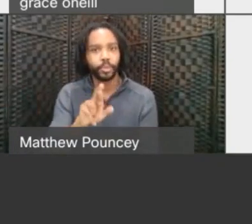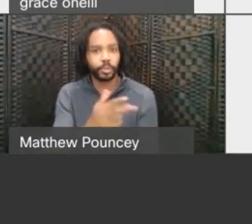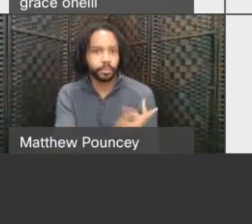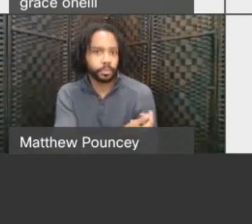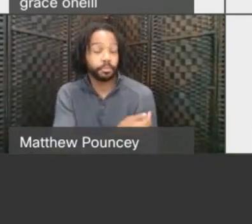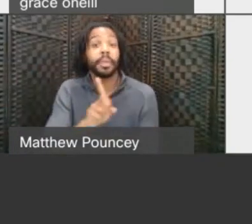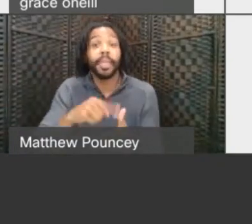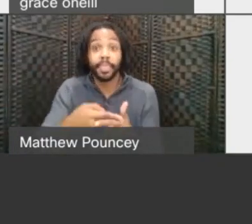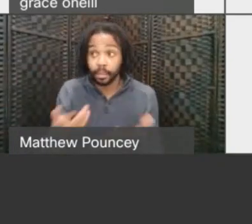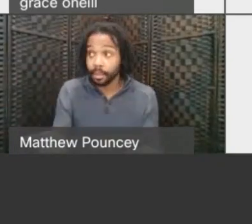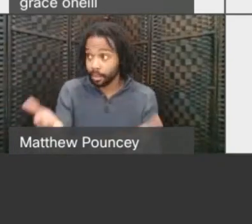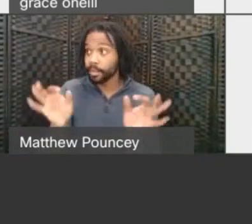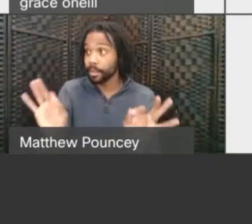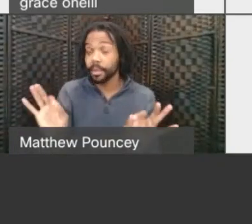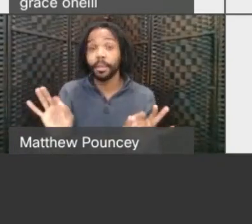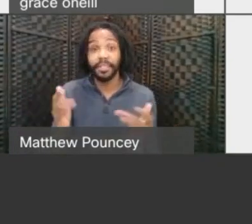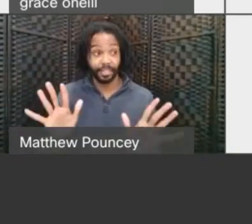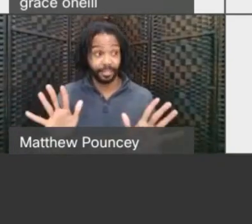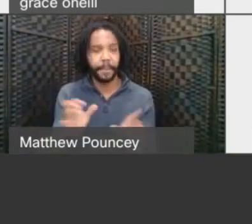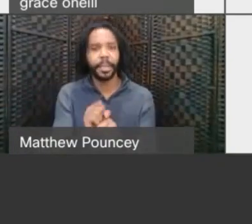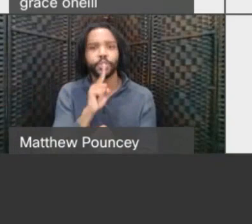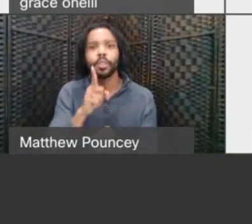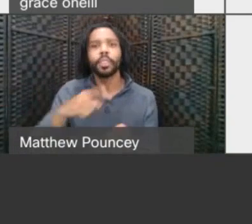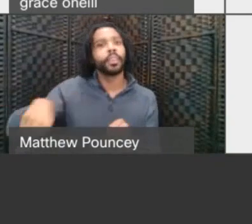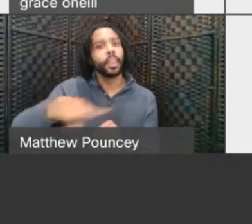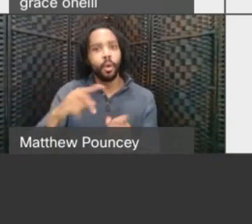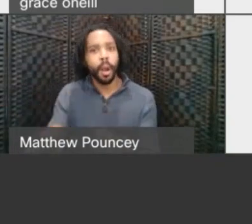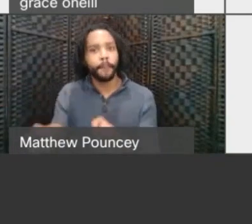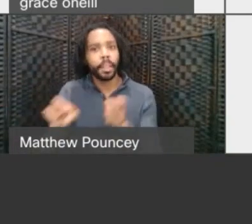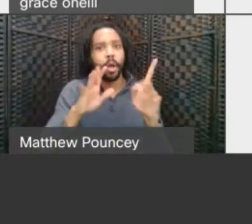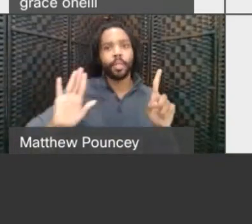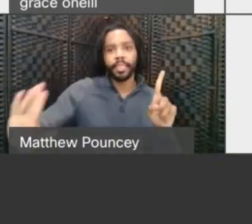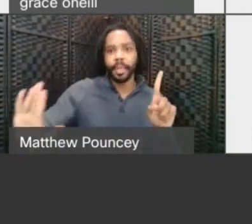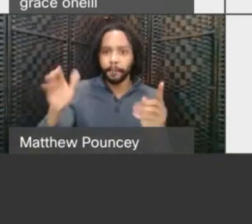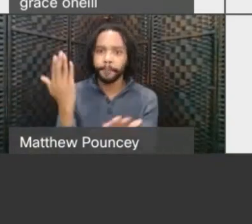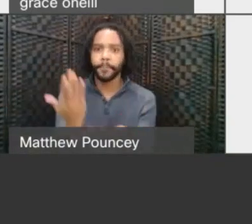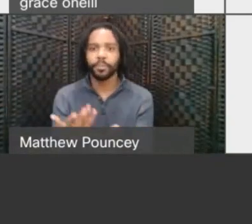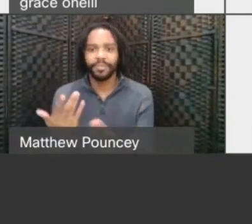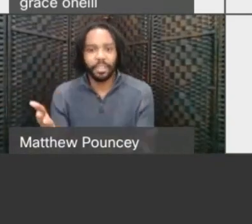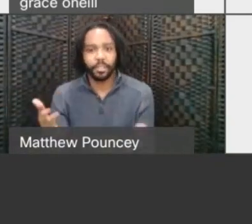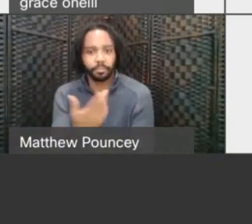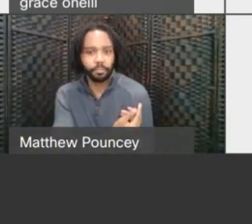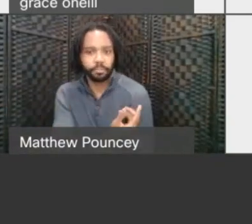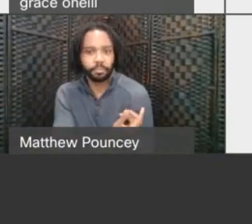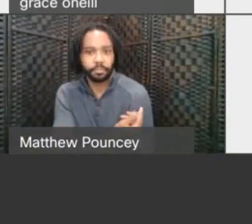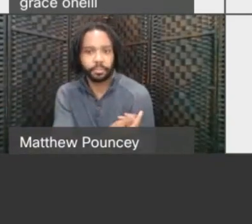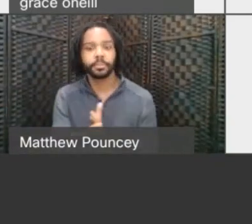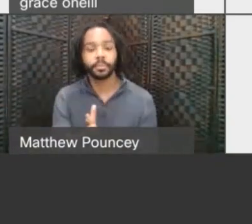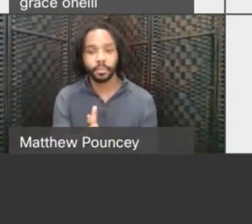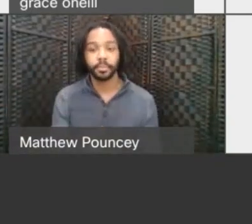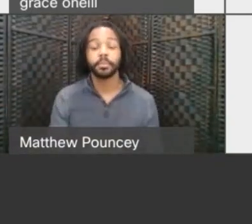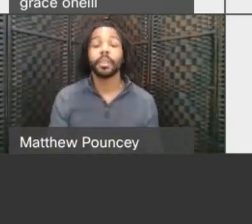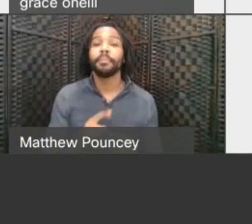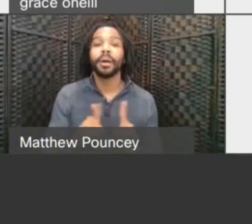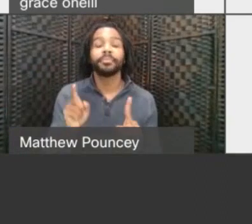and are uploading that so that we can track that, that data as well. But in terms of